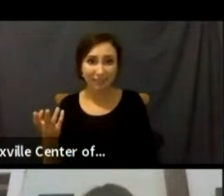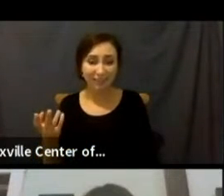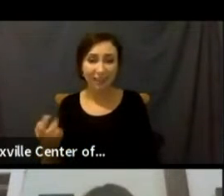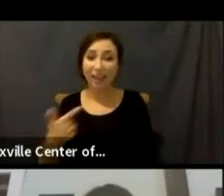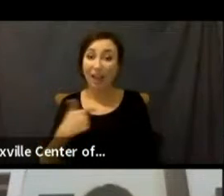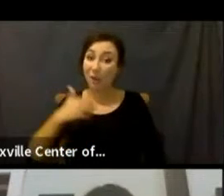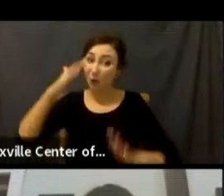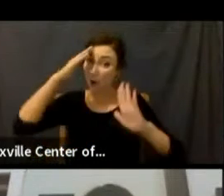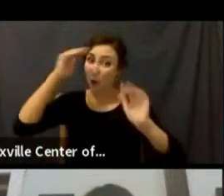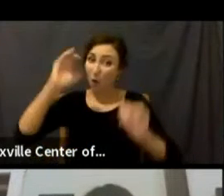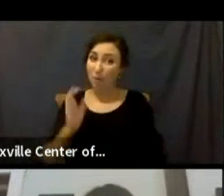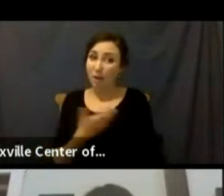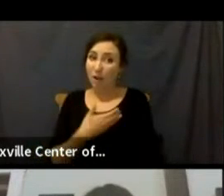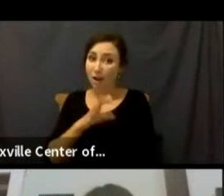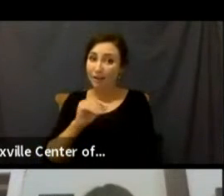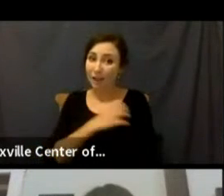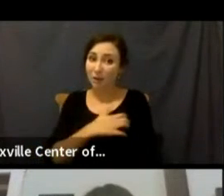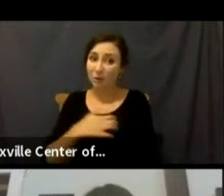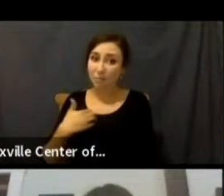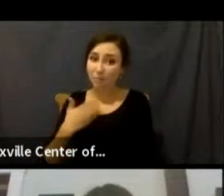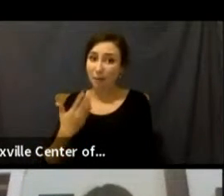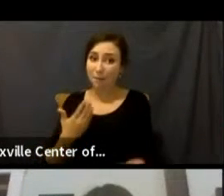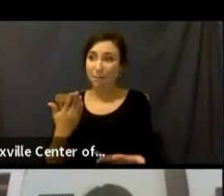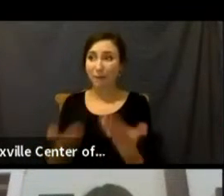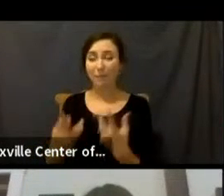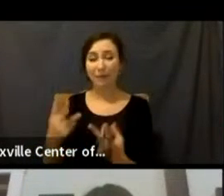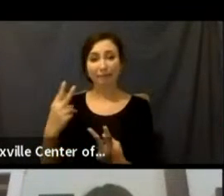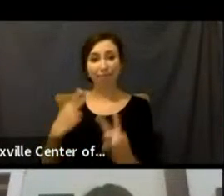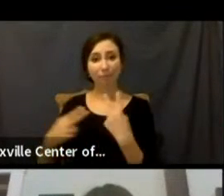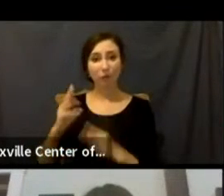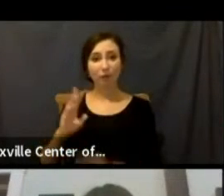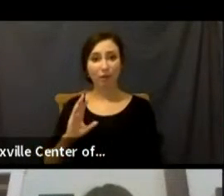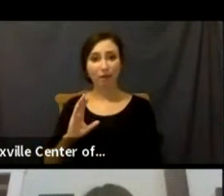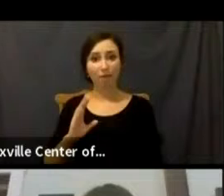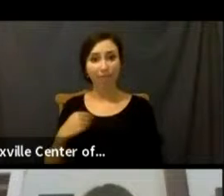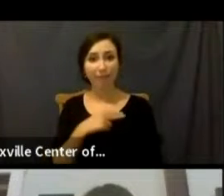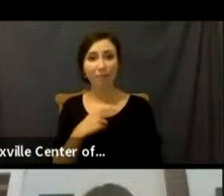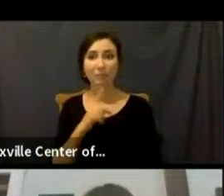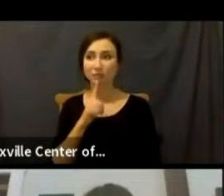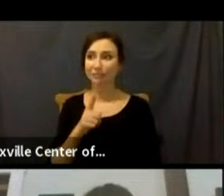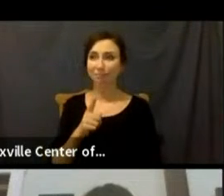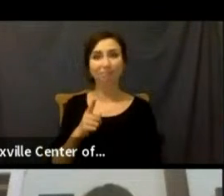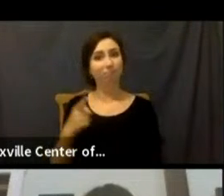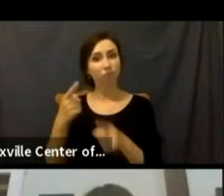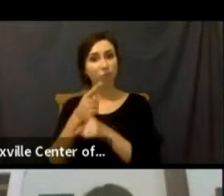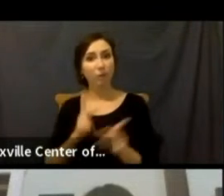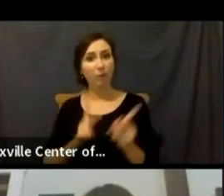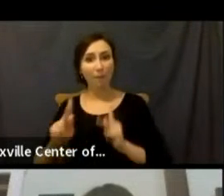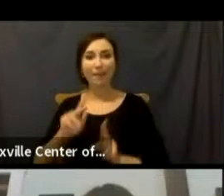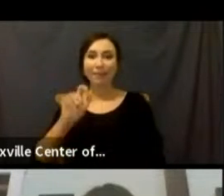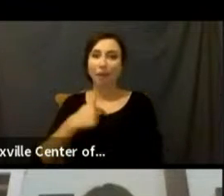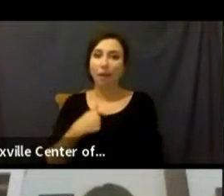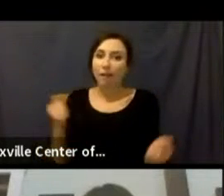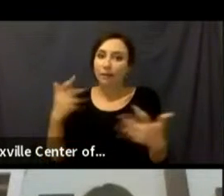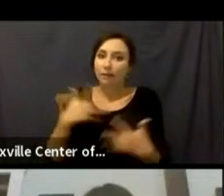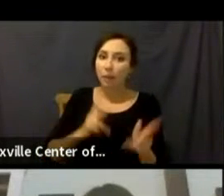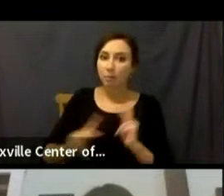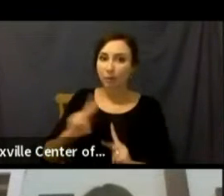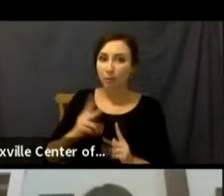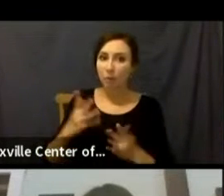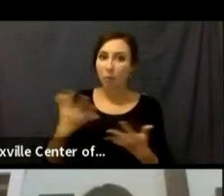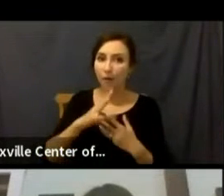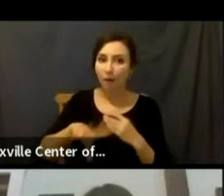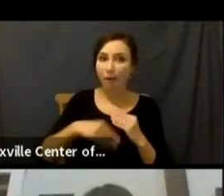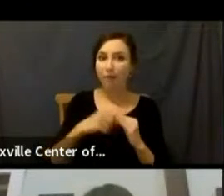would hope our county commission might look at us as being pretty reasonable people. Yes, I scared some people with what I put on the agenda.